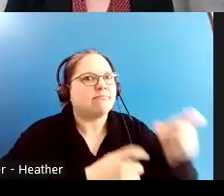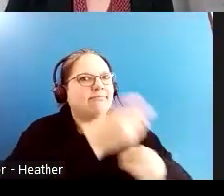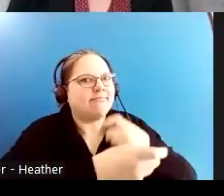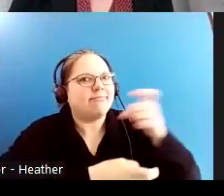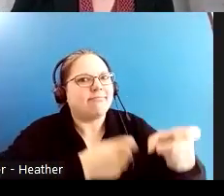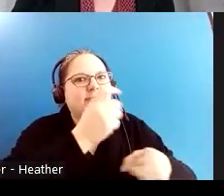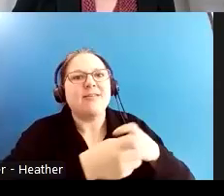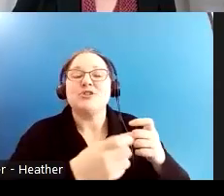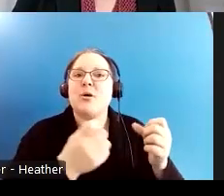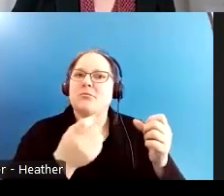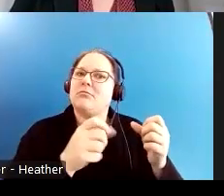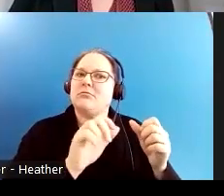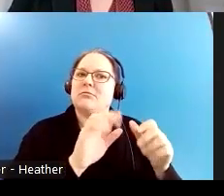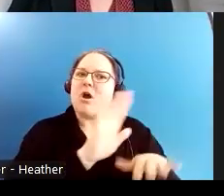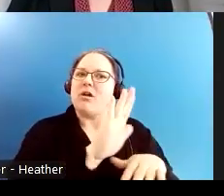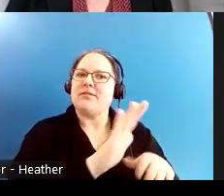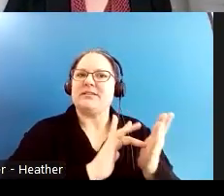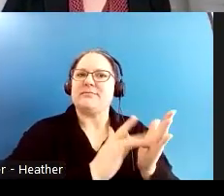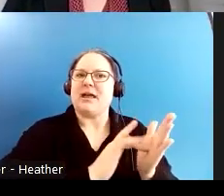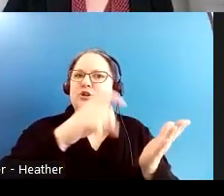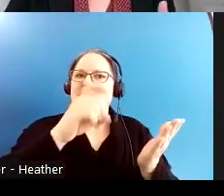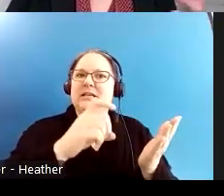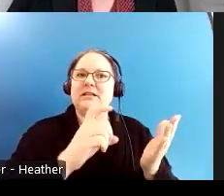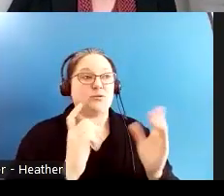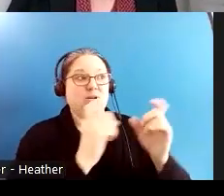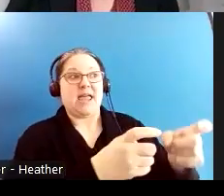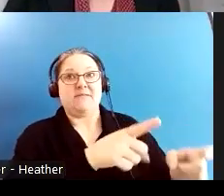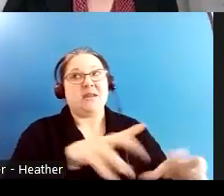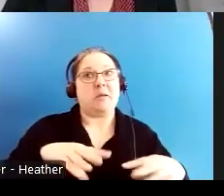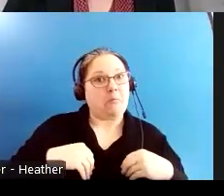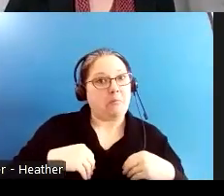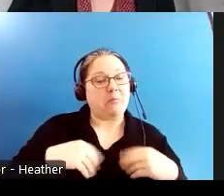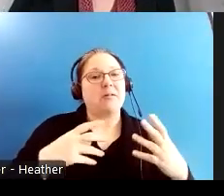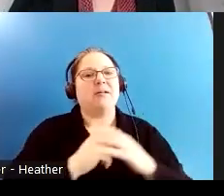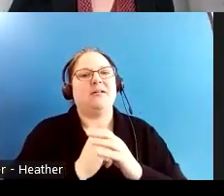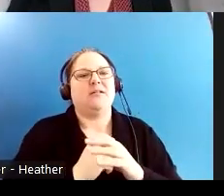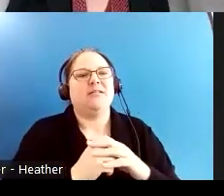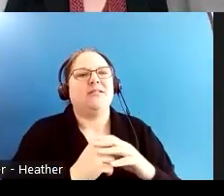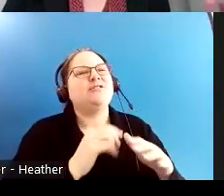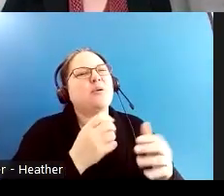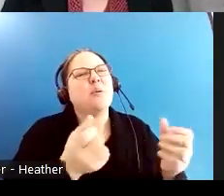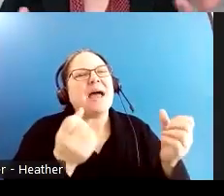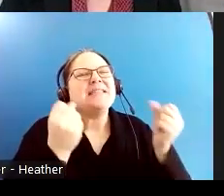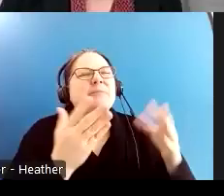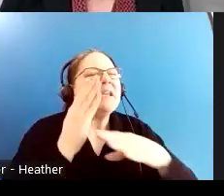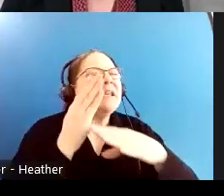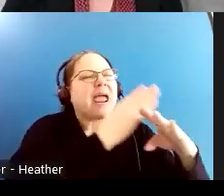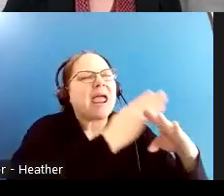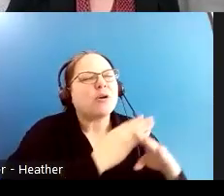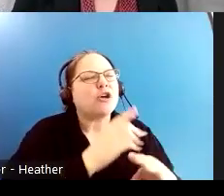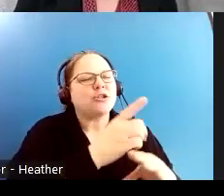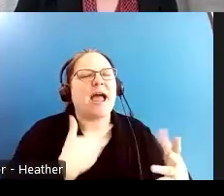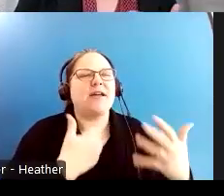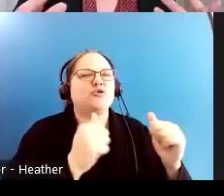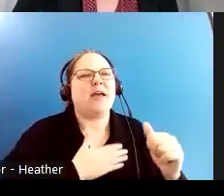as well for his medical needs. This was through eliminating all these barriers for him by literally going with